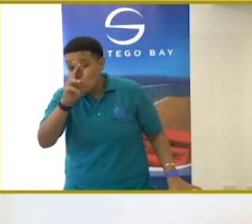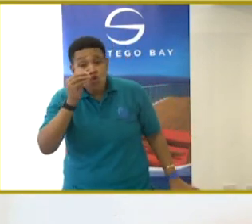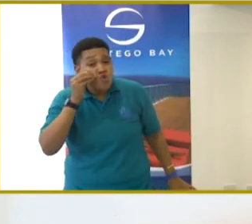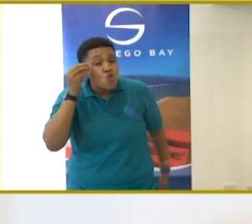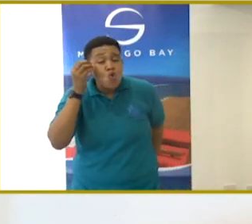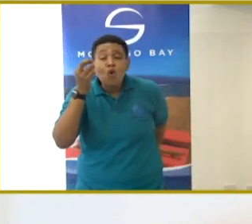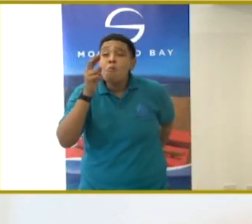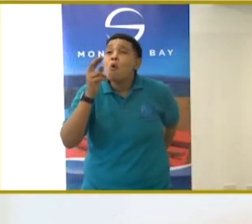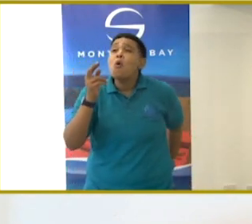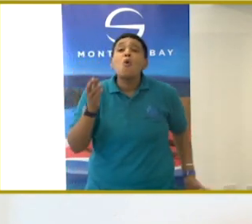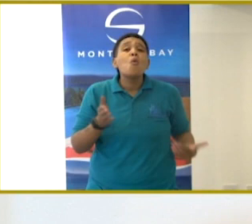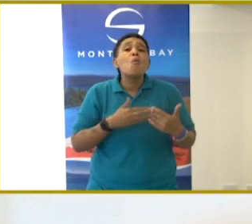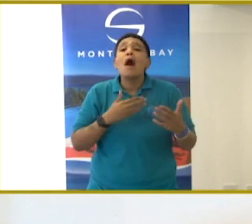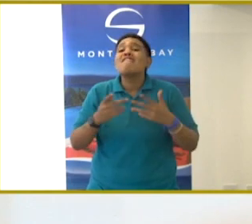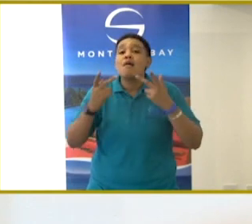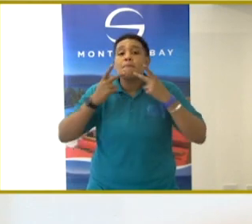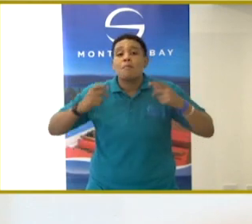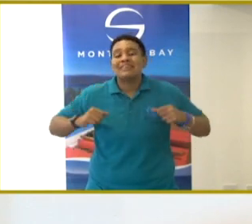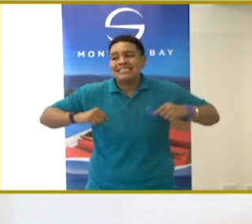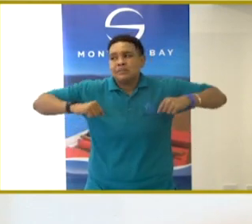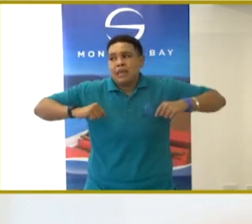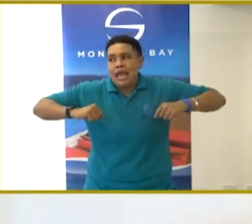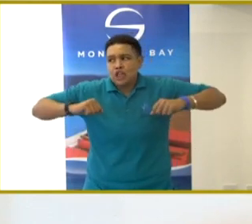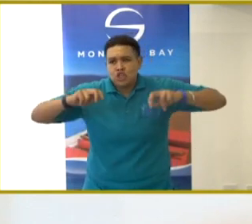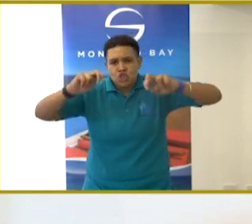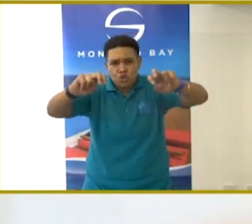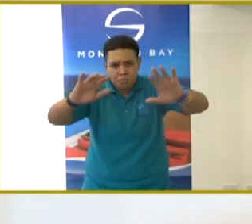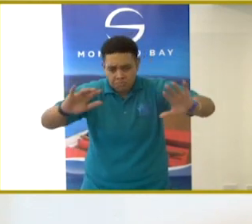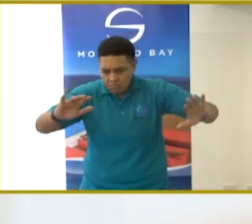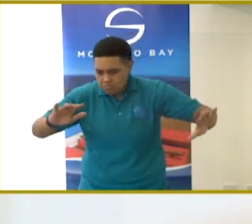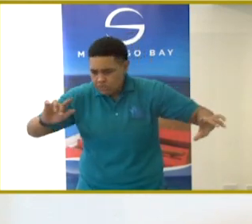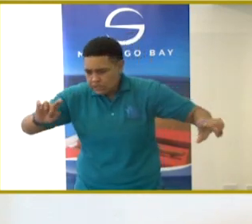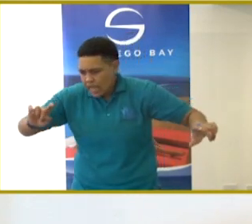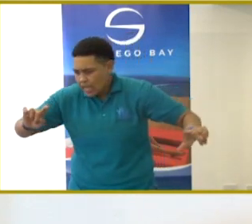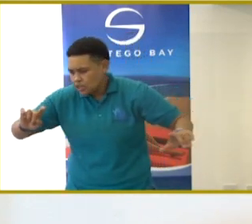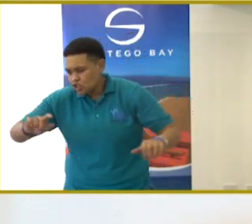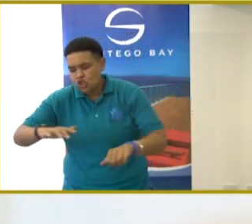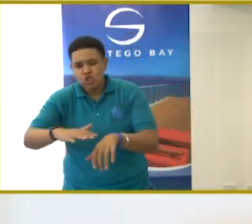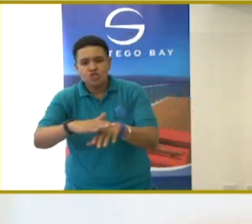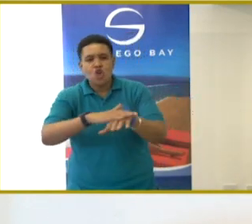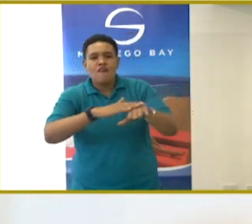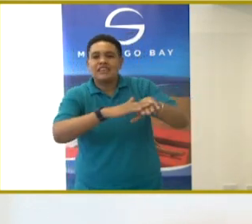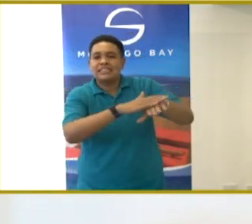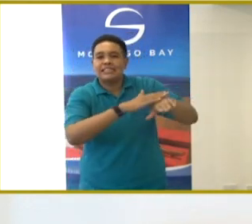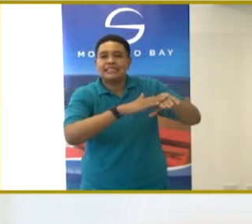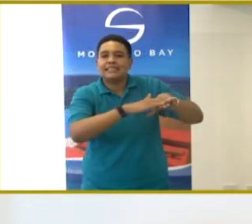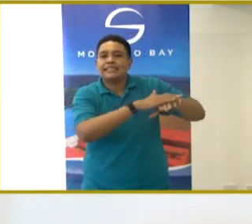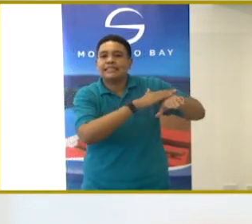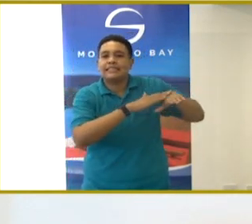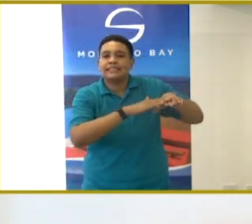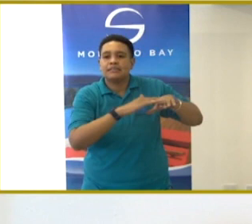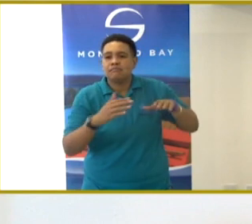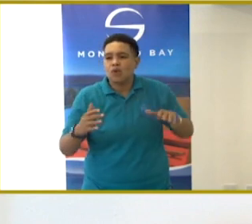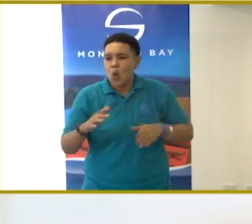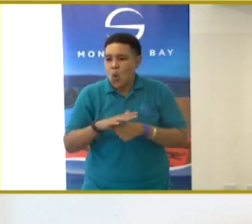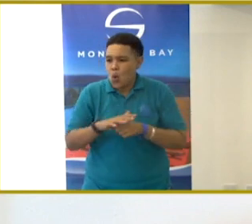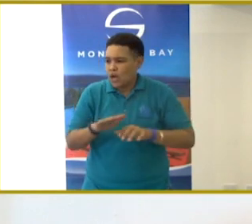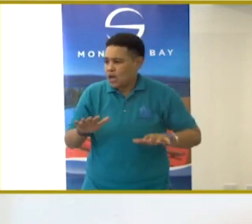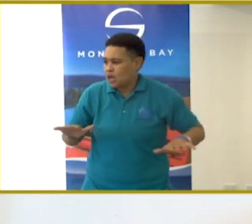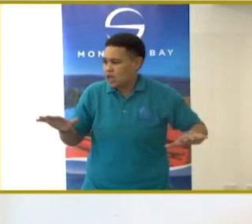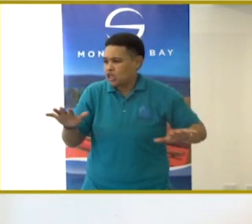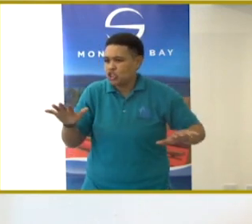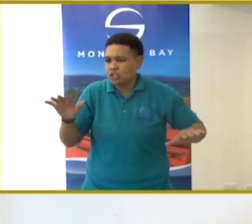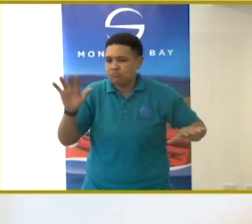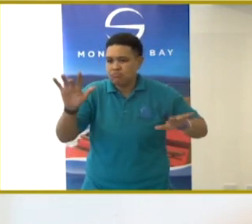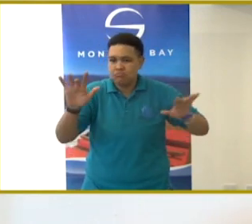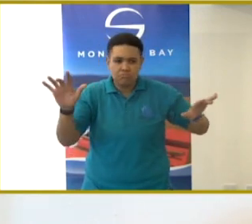or wherever else in a public space, and they can test surfaces to determine if the virus